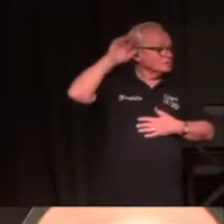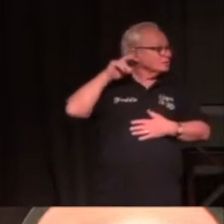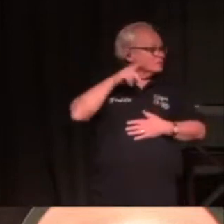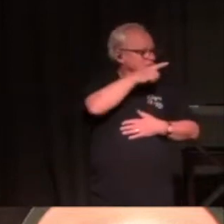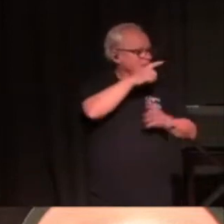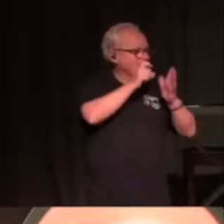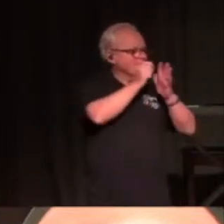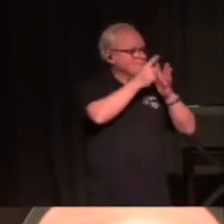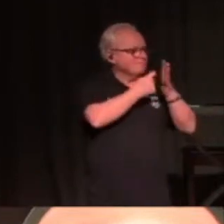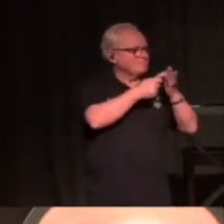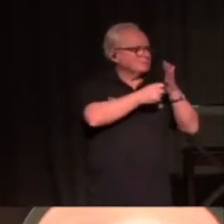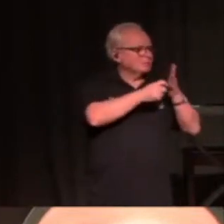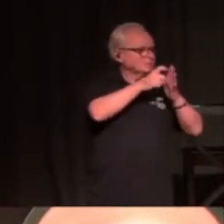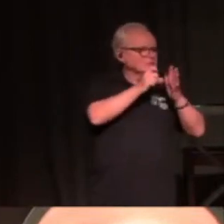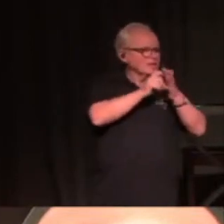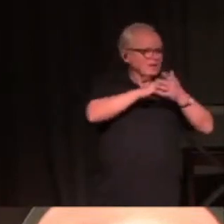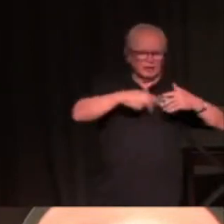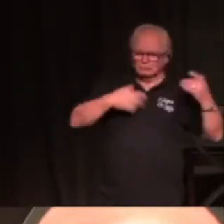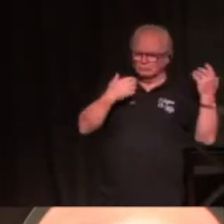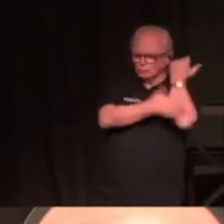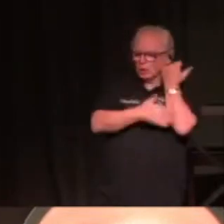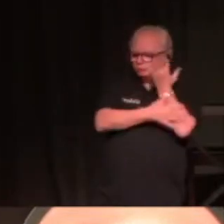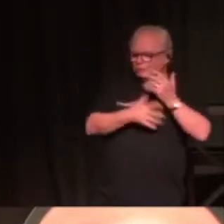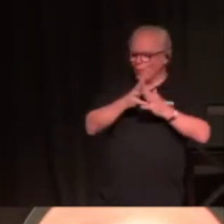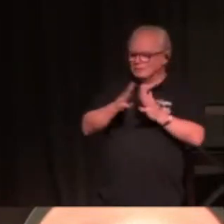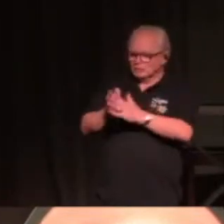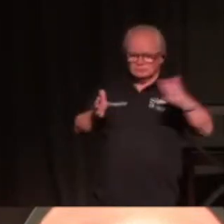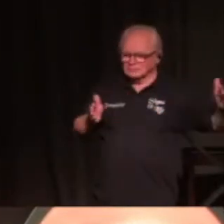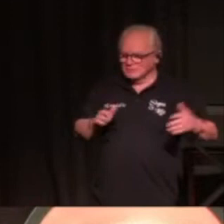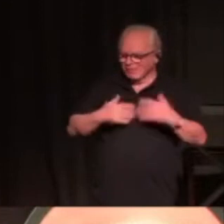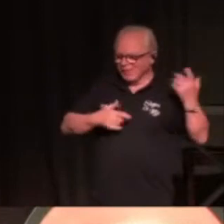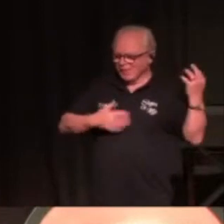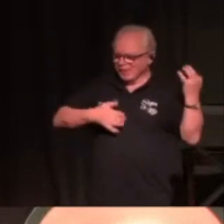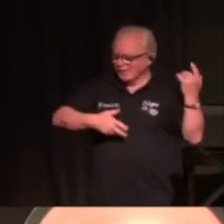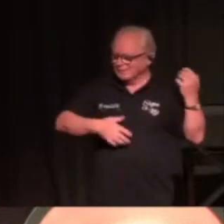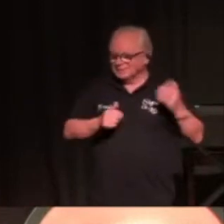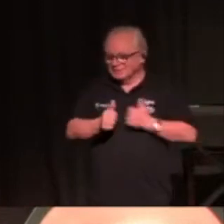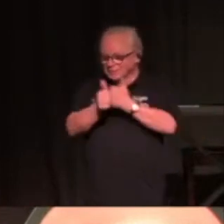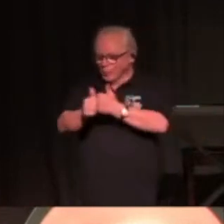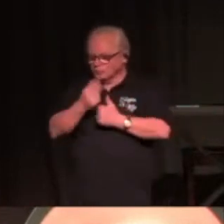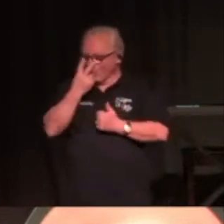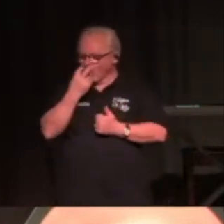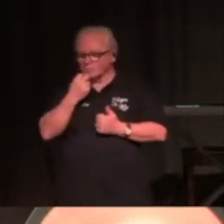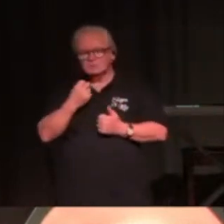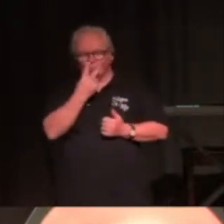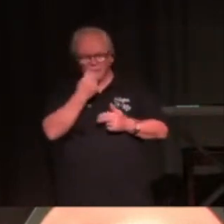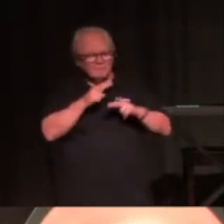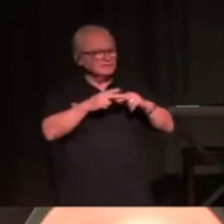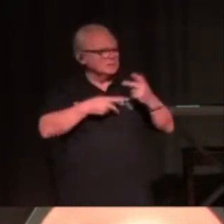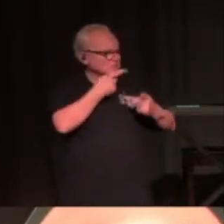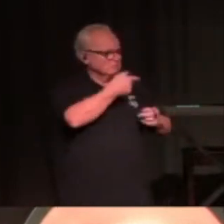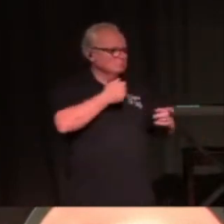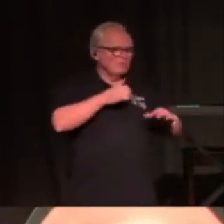There's Peter Dickey going, "Are we? Here we go. Is there any more support for old songs? My wife's